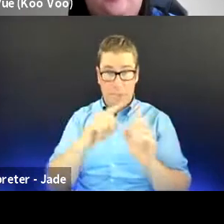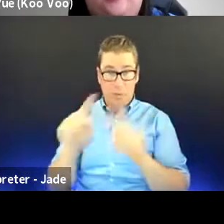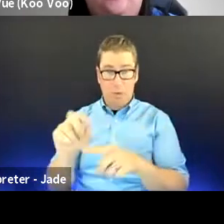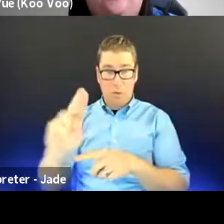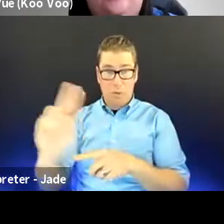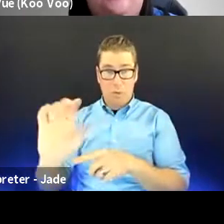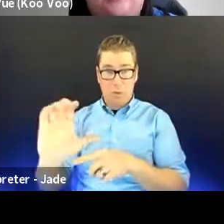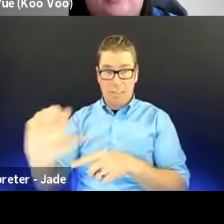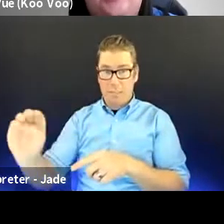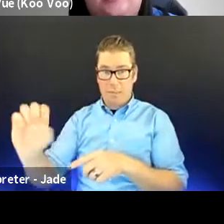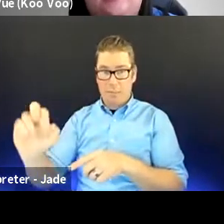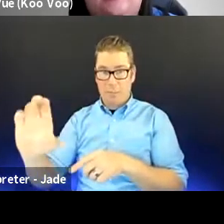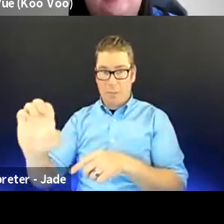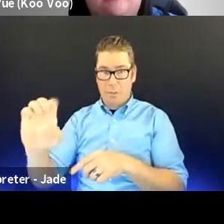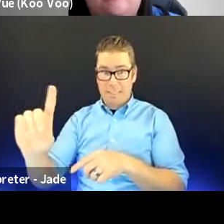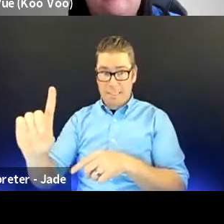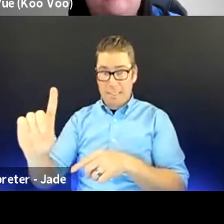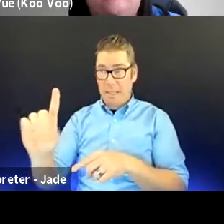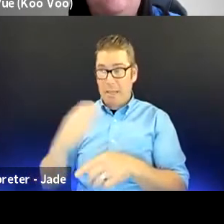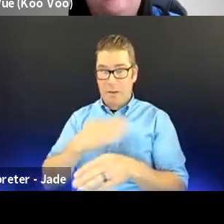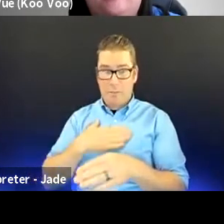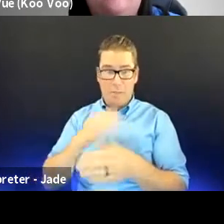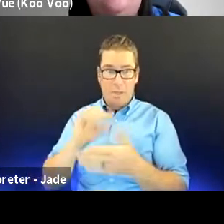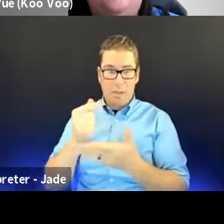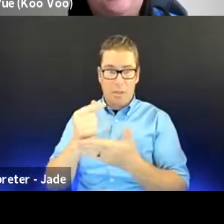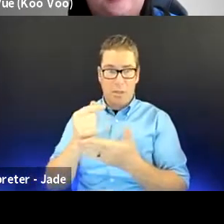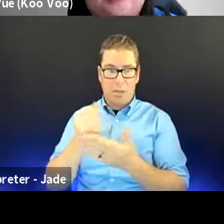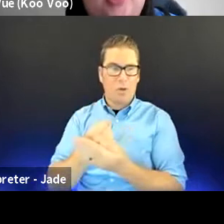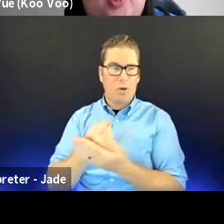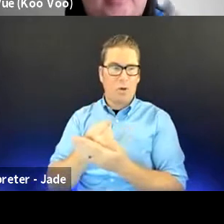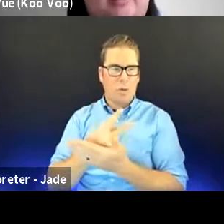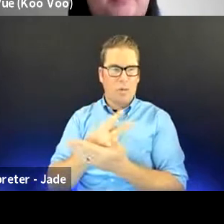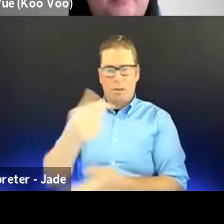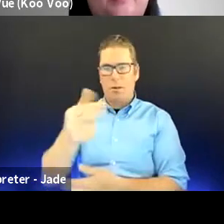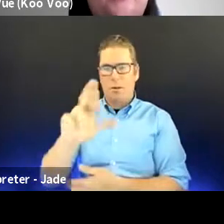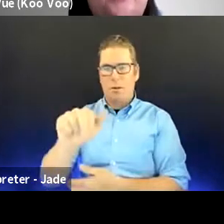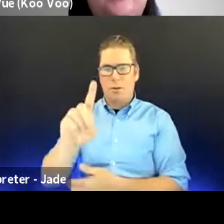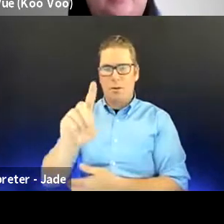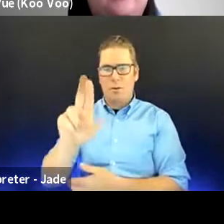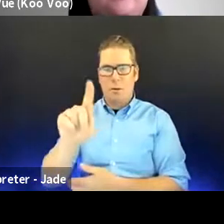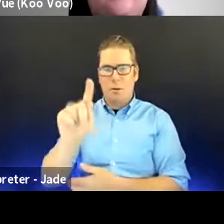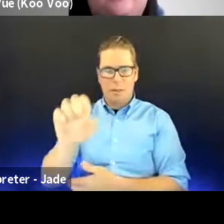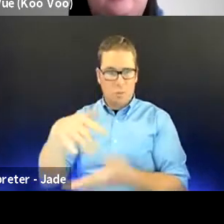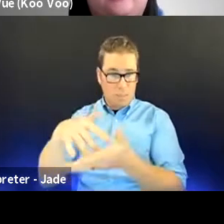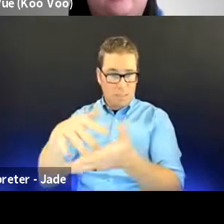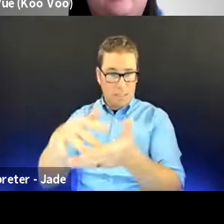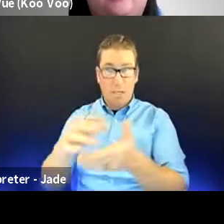up with some of my graduate studies. And the position actually opened up. It was towards the end